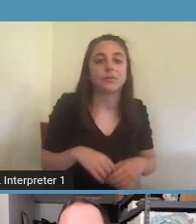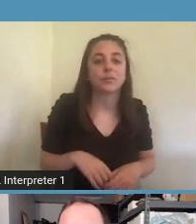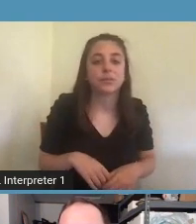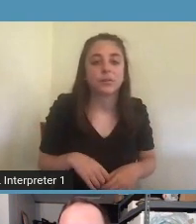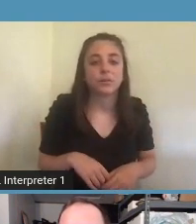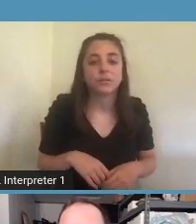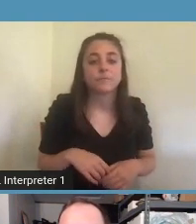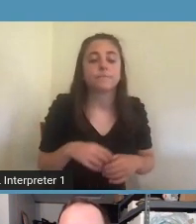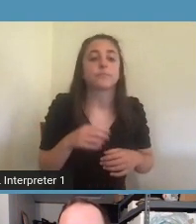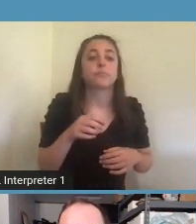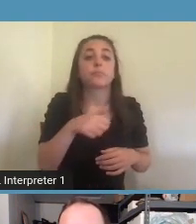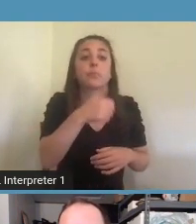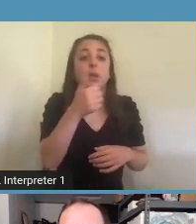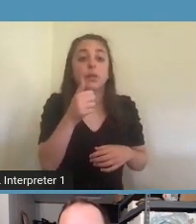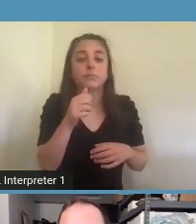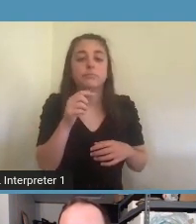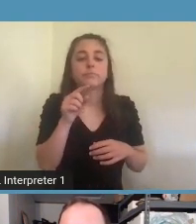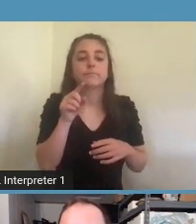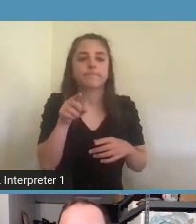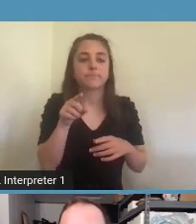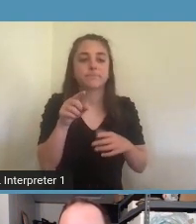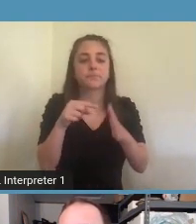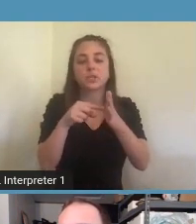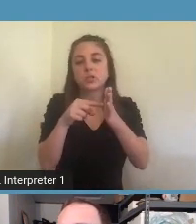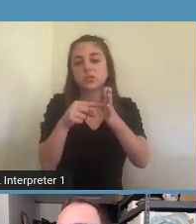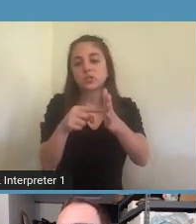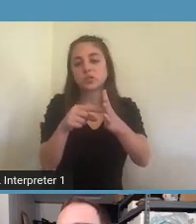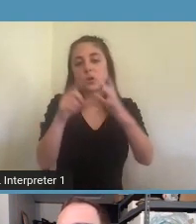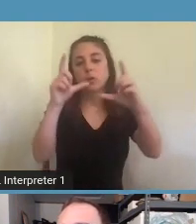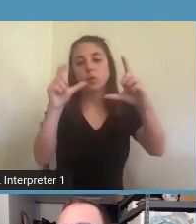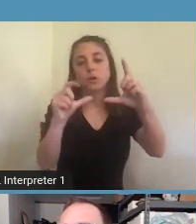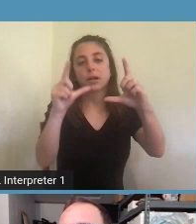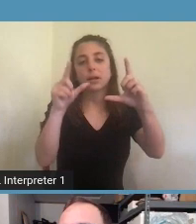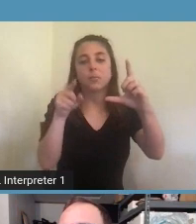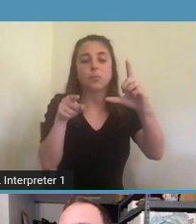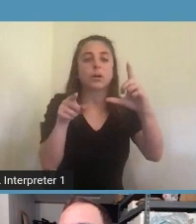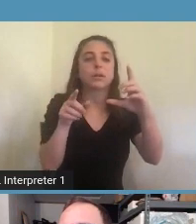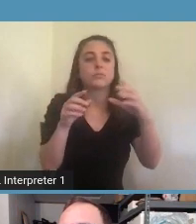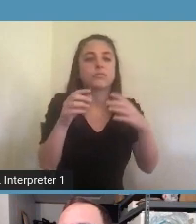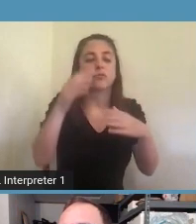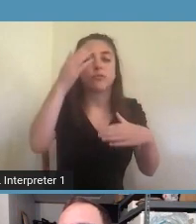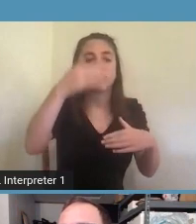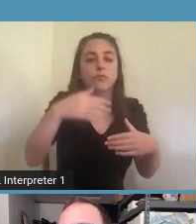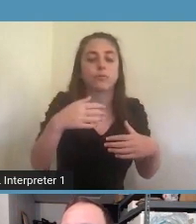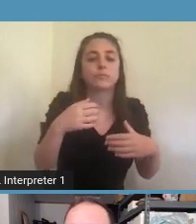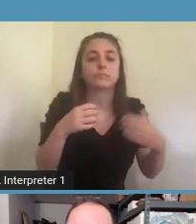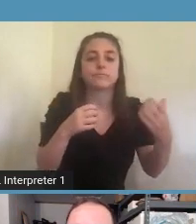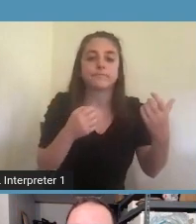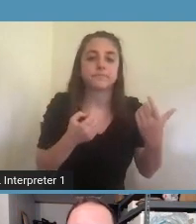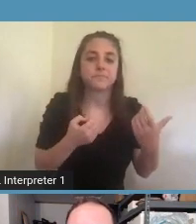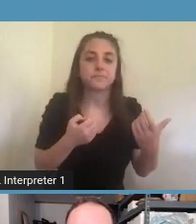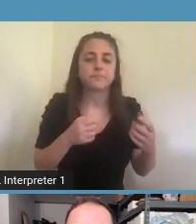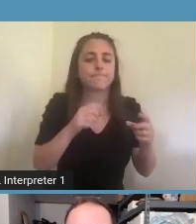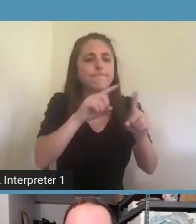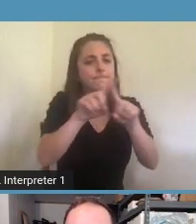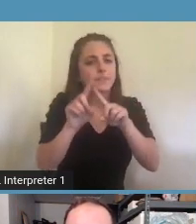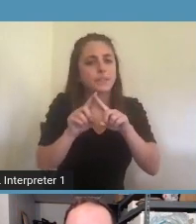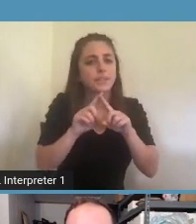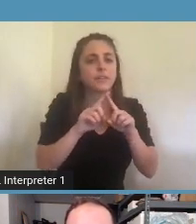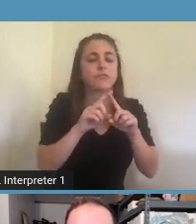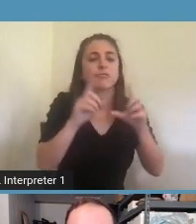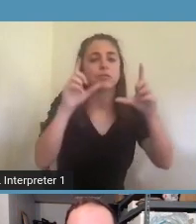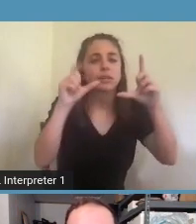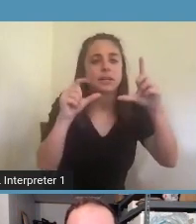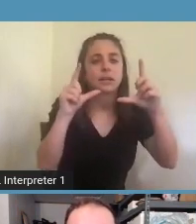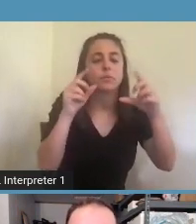this camera over here, if you can sort of see that in front of the cello, it's giving me this shot. And then we had a bunch of other cameras in the back that we